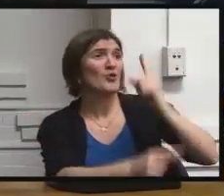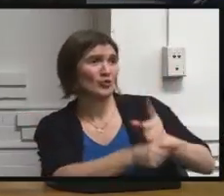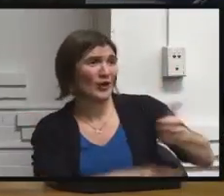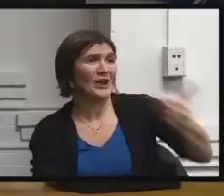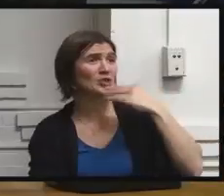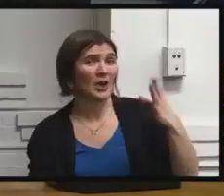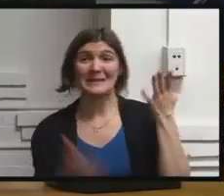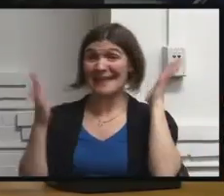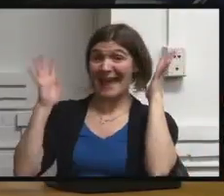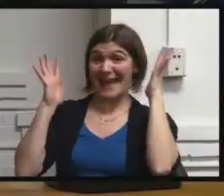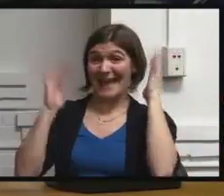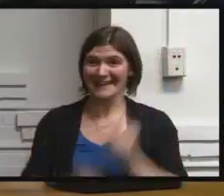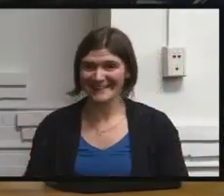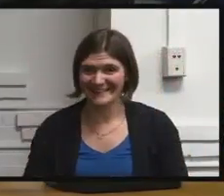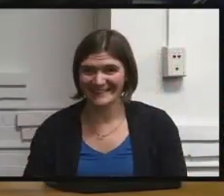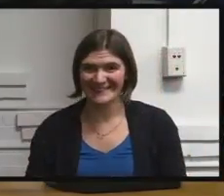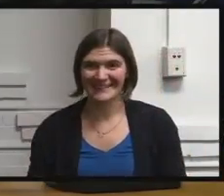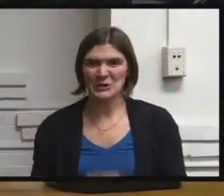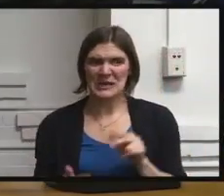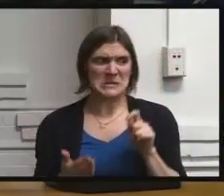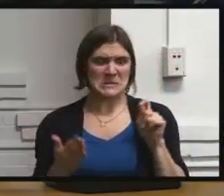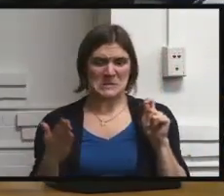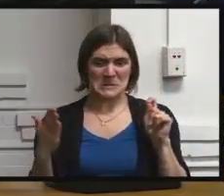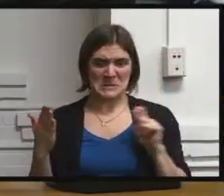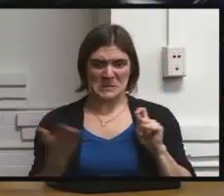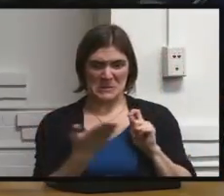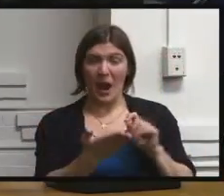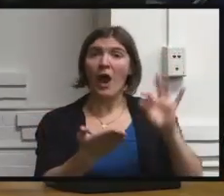properly, despite the mystery of it.